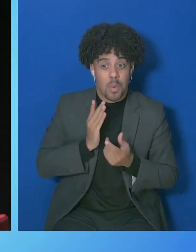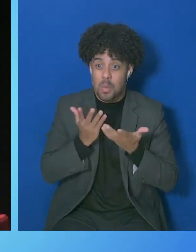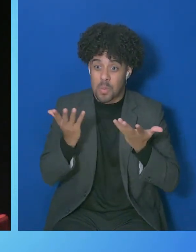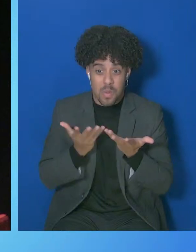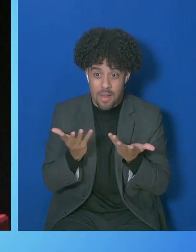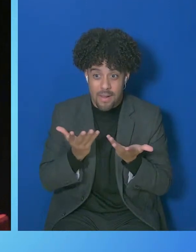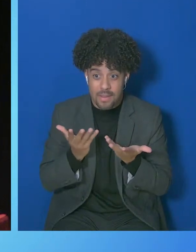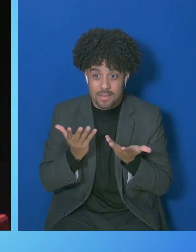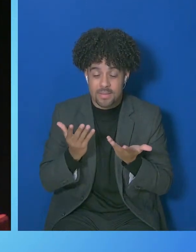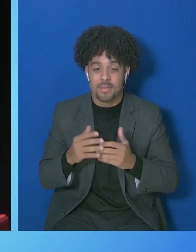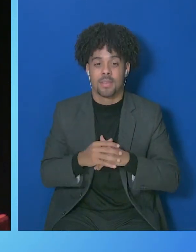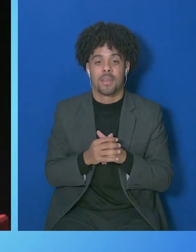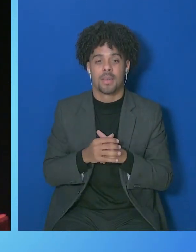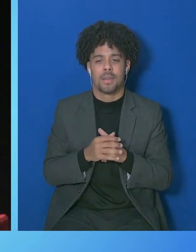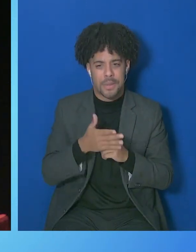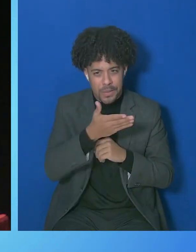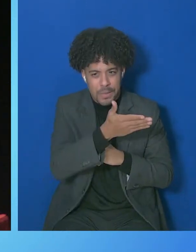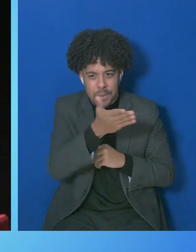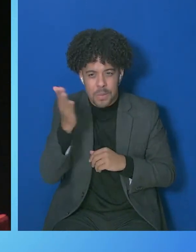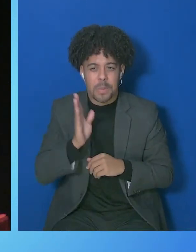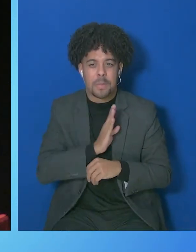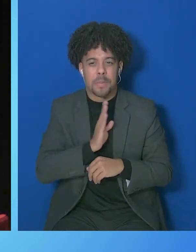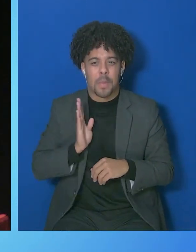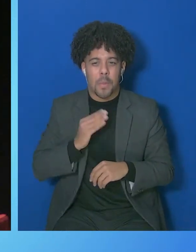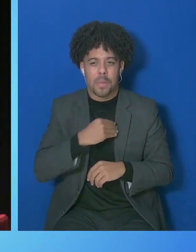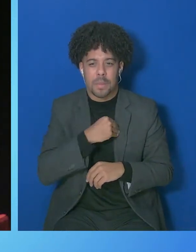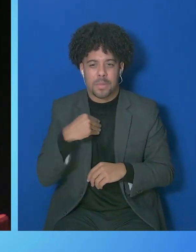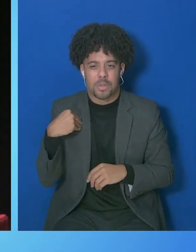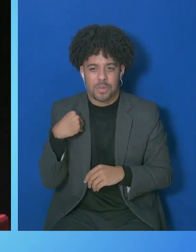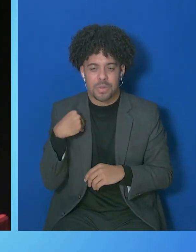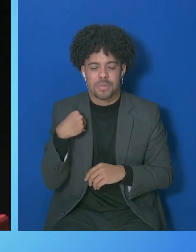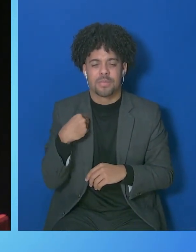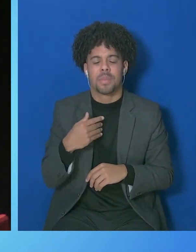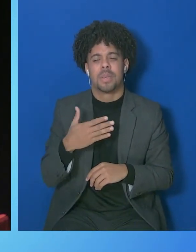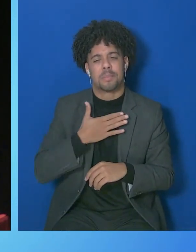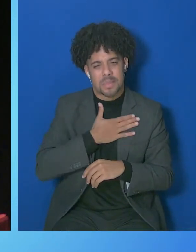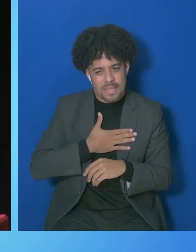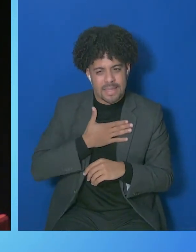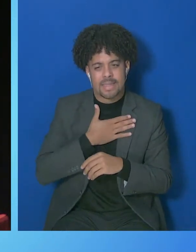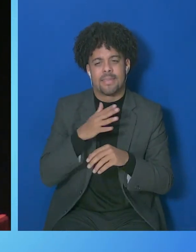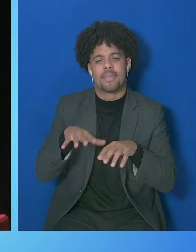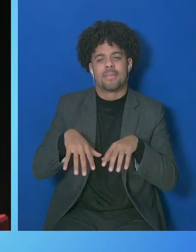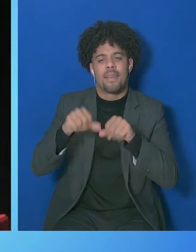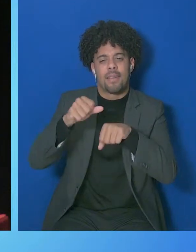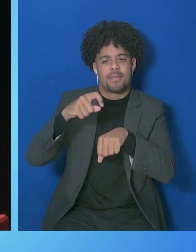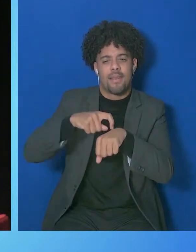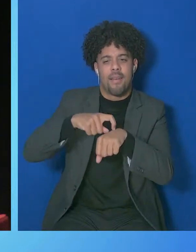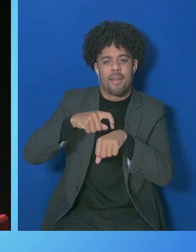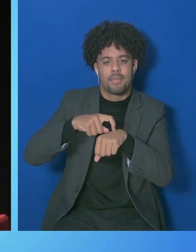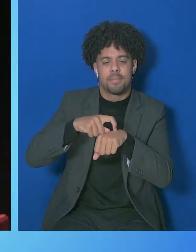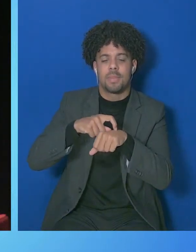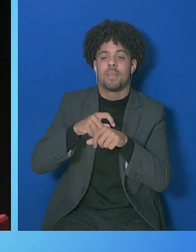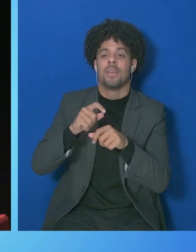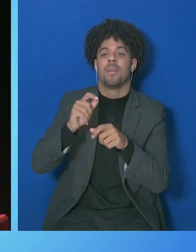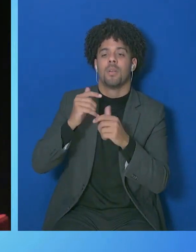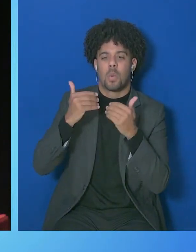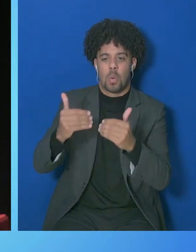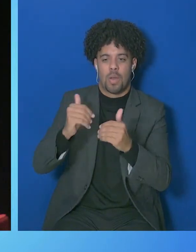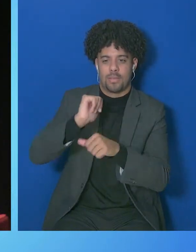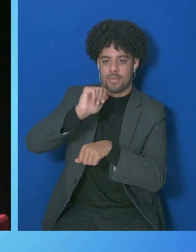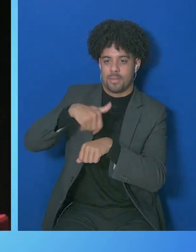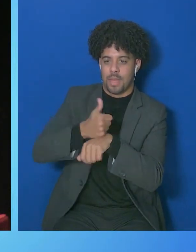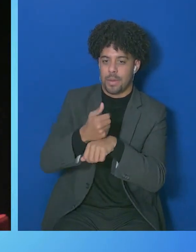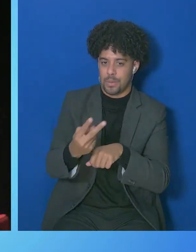is that you take the time to set 2 work study sessions, one in